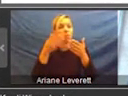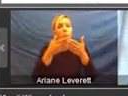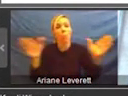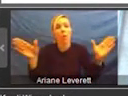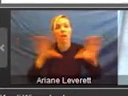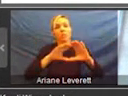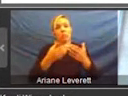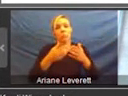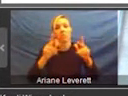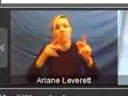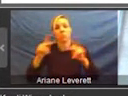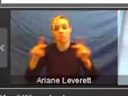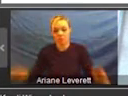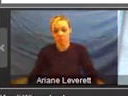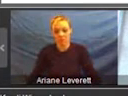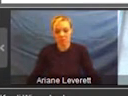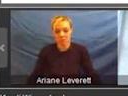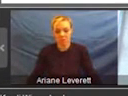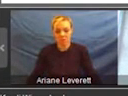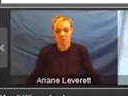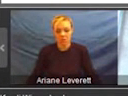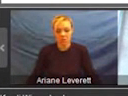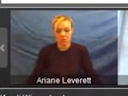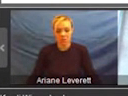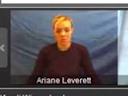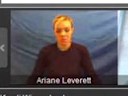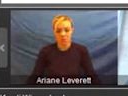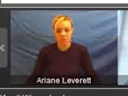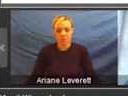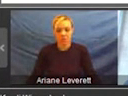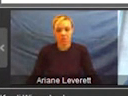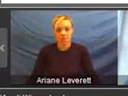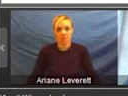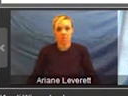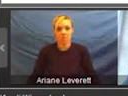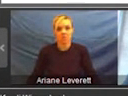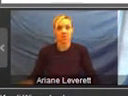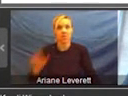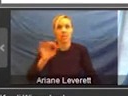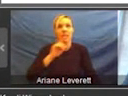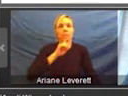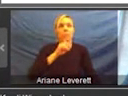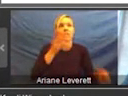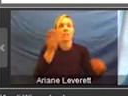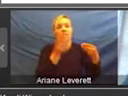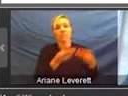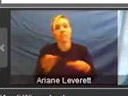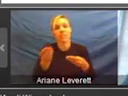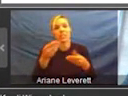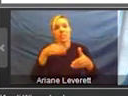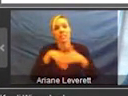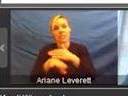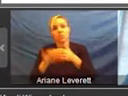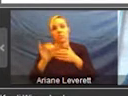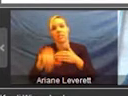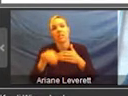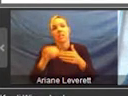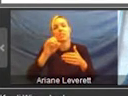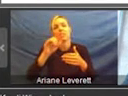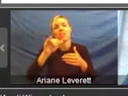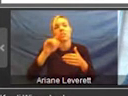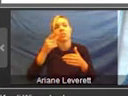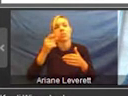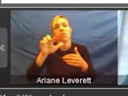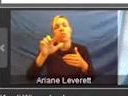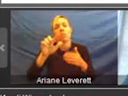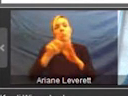Promotes a user-centered design approach, so that really feeds in the digital principle approach of designing with the